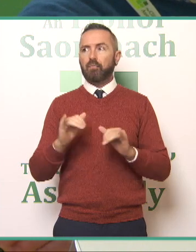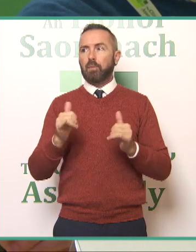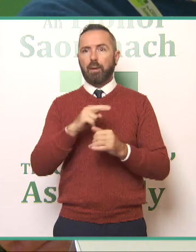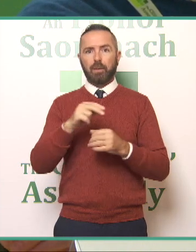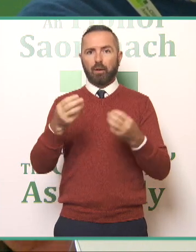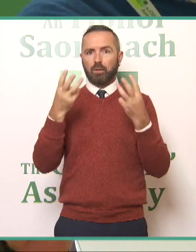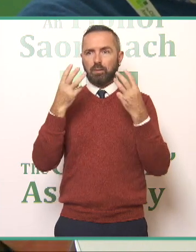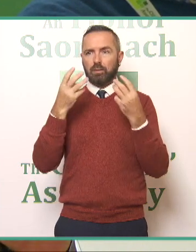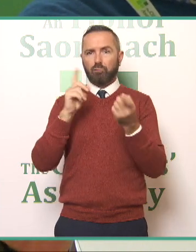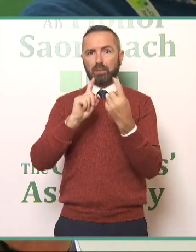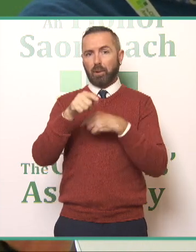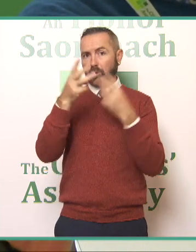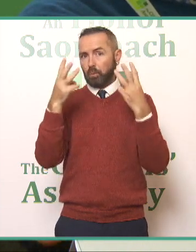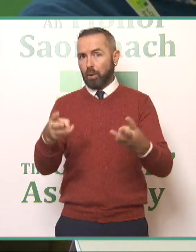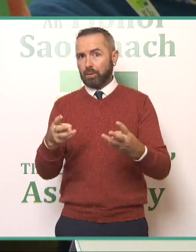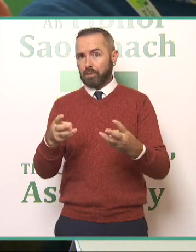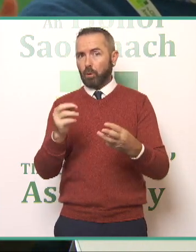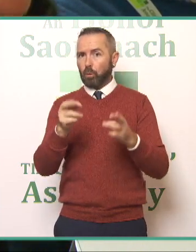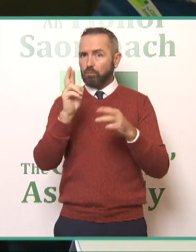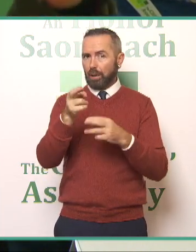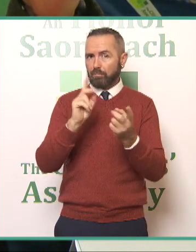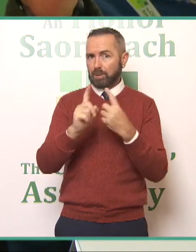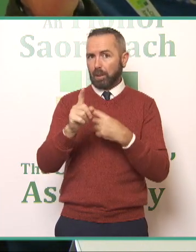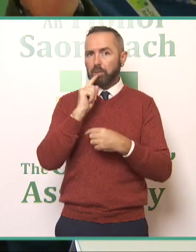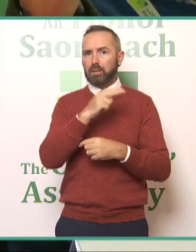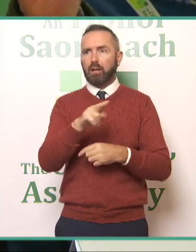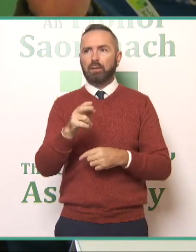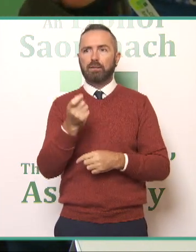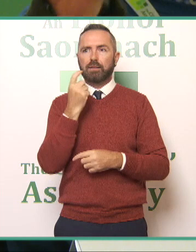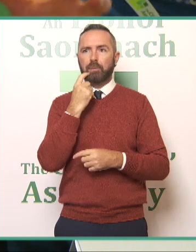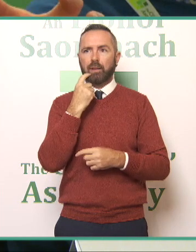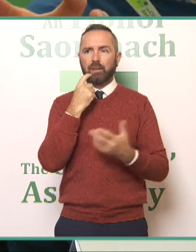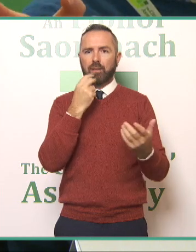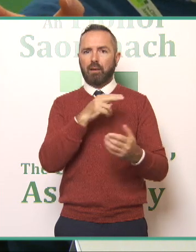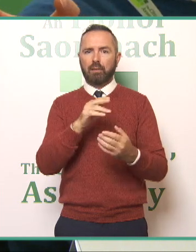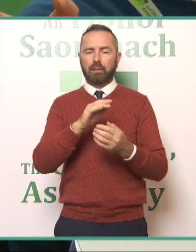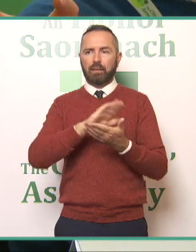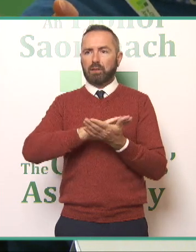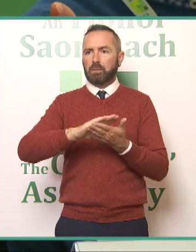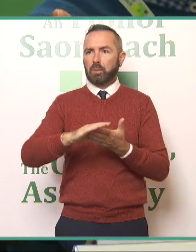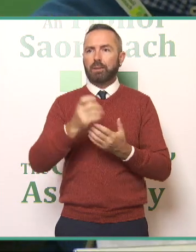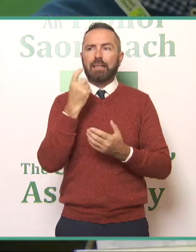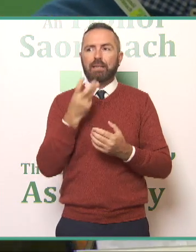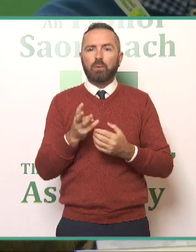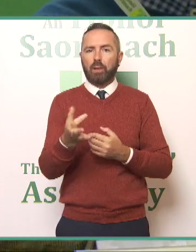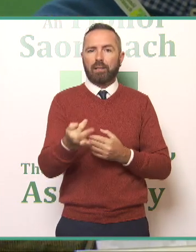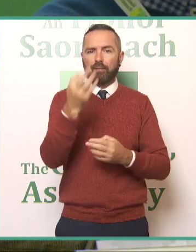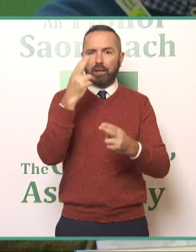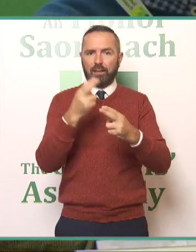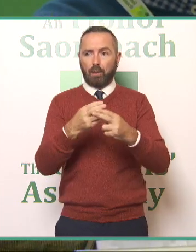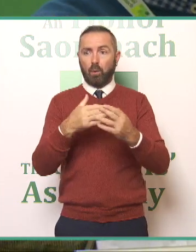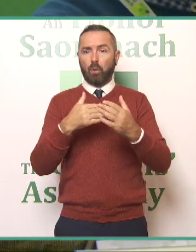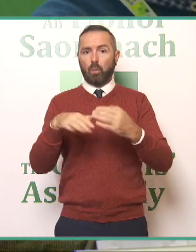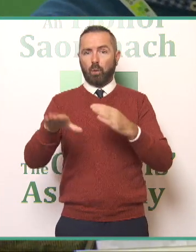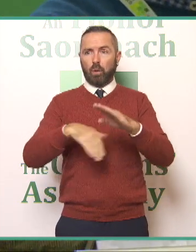response, but I think it's not as simple as, you know, there's this body of corporates who have all the politicians in their pockets